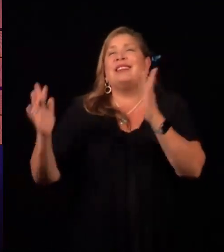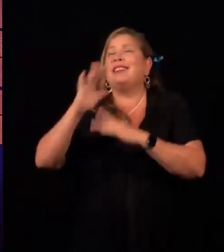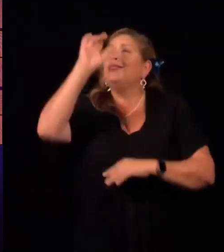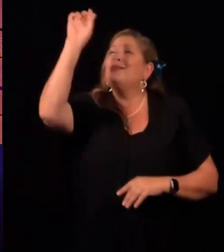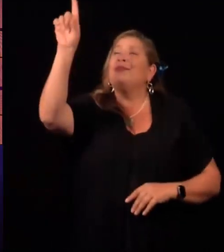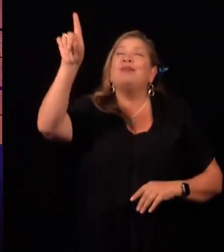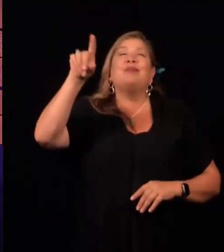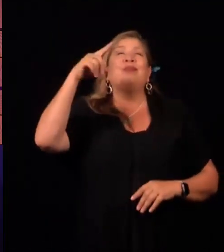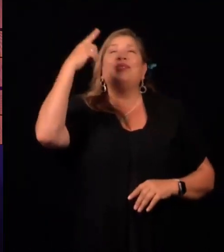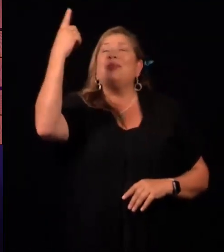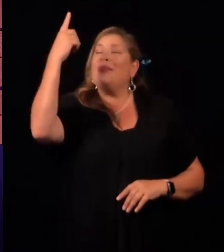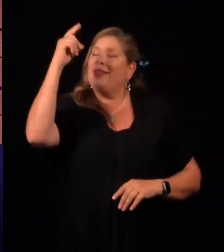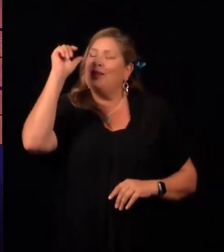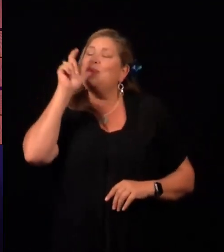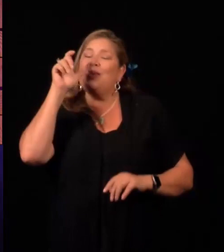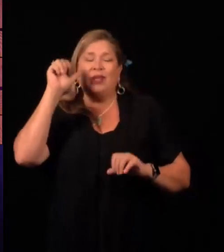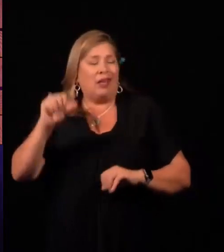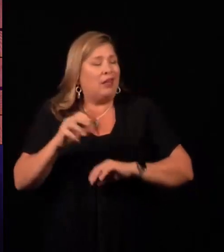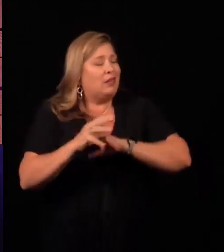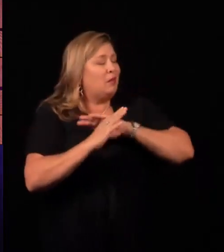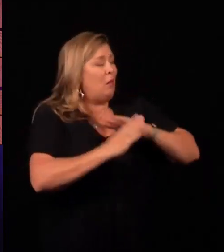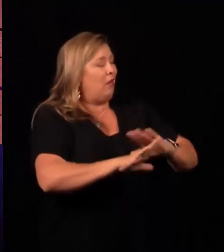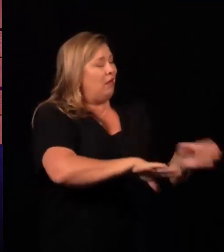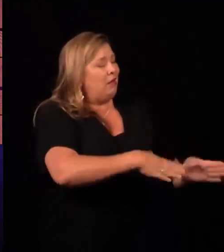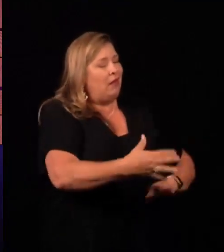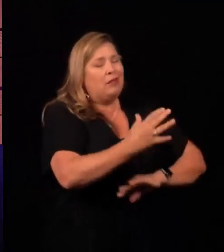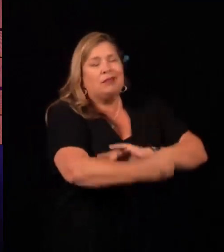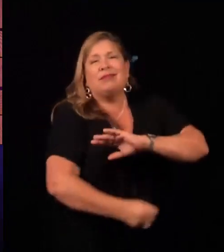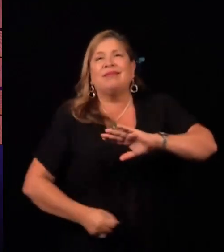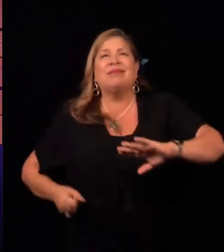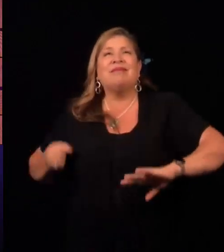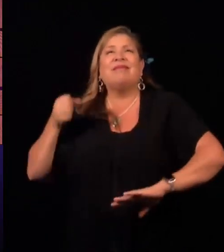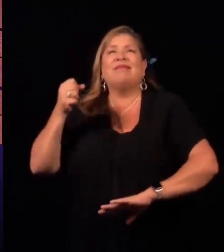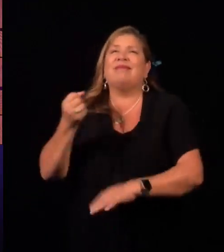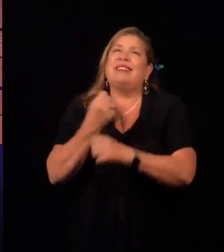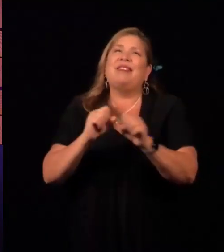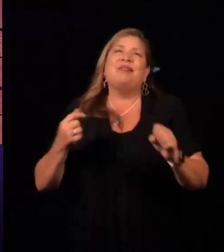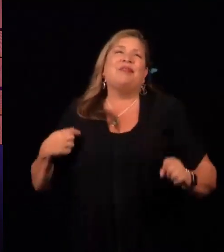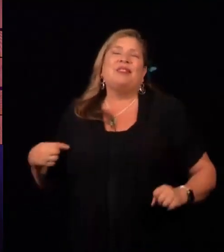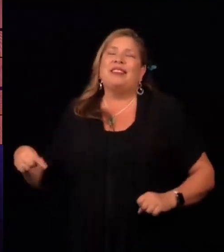name. Jesus, the only one who could ever say.